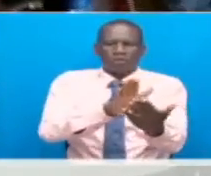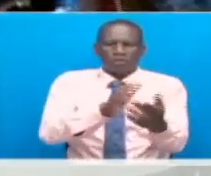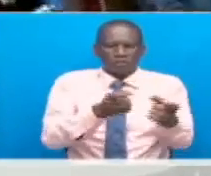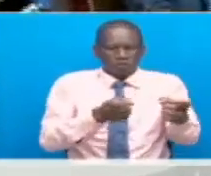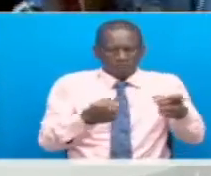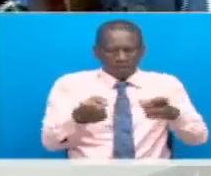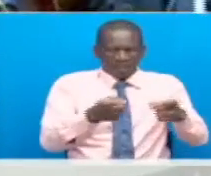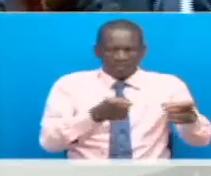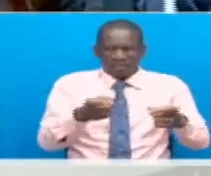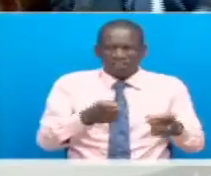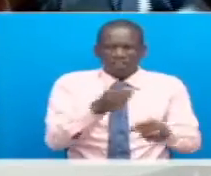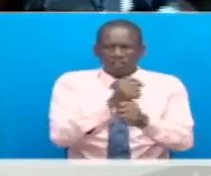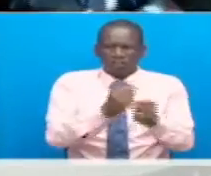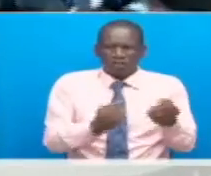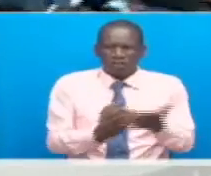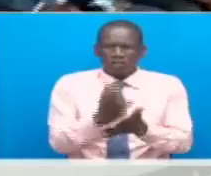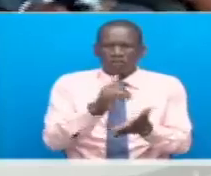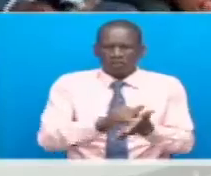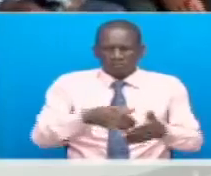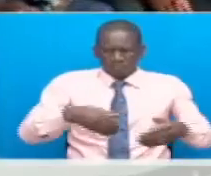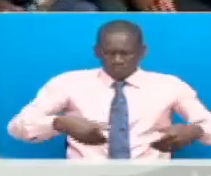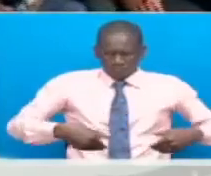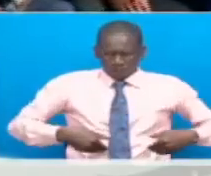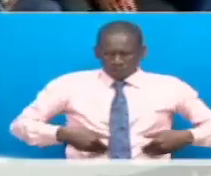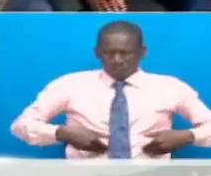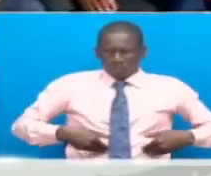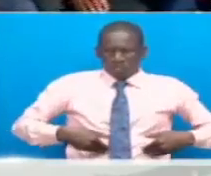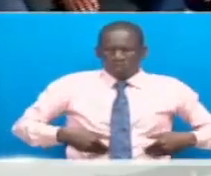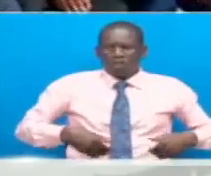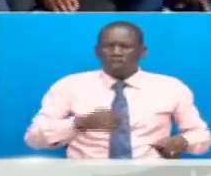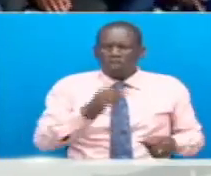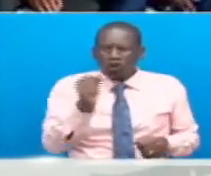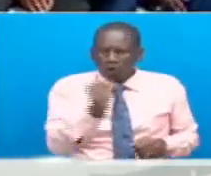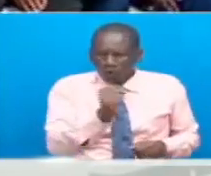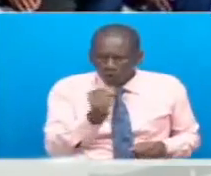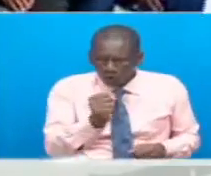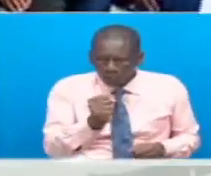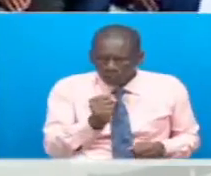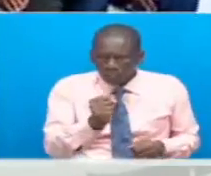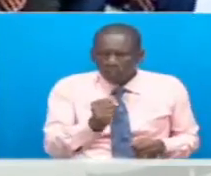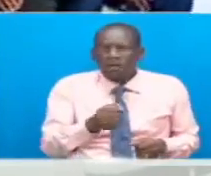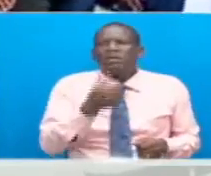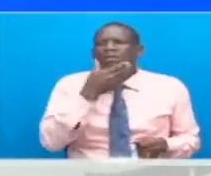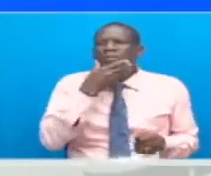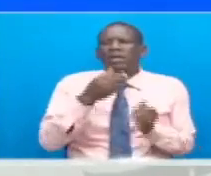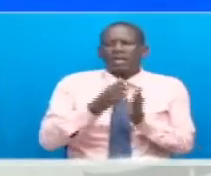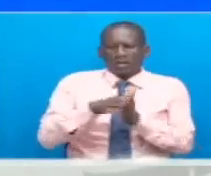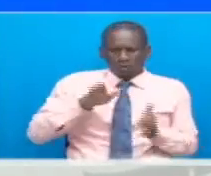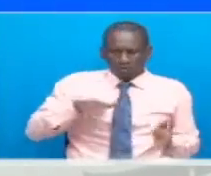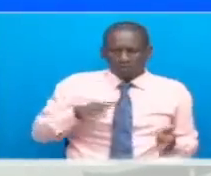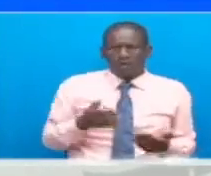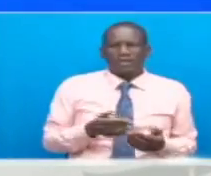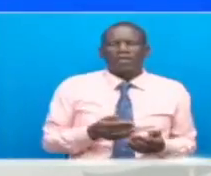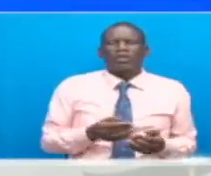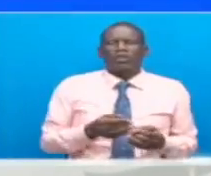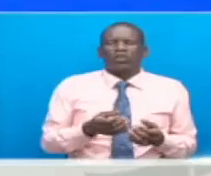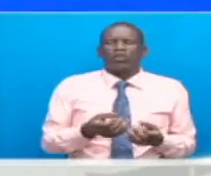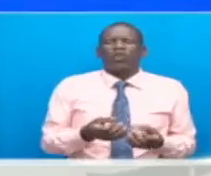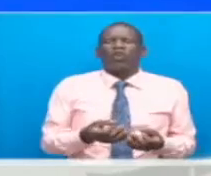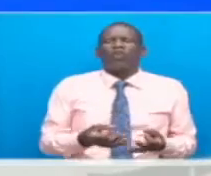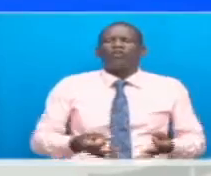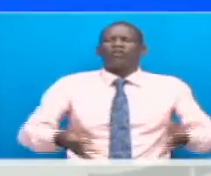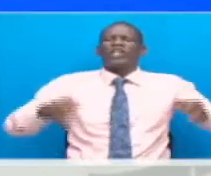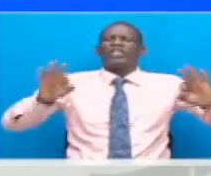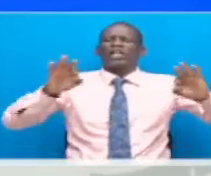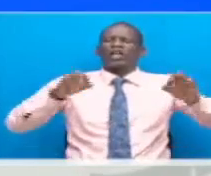governance to ensure that the young, the old, male and female, formally